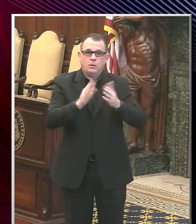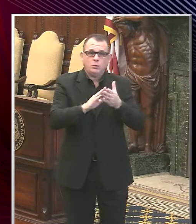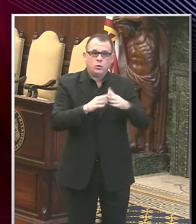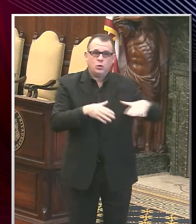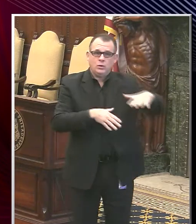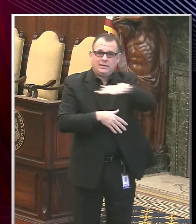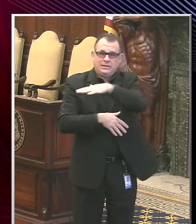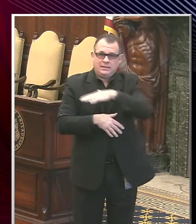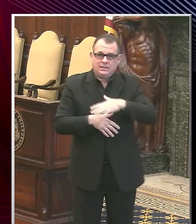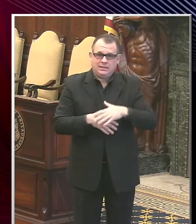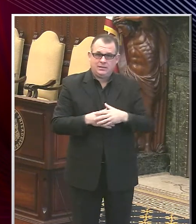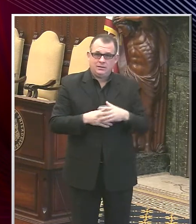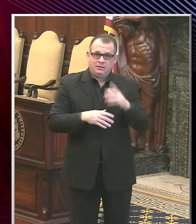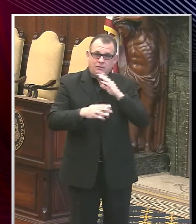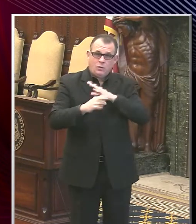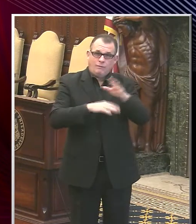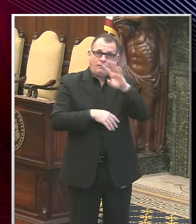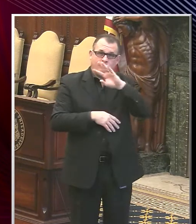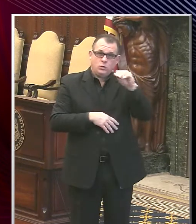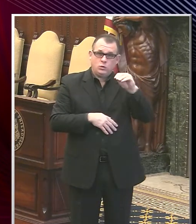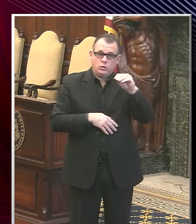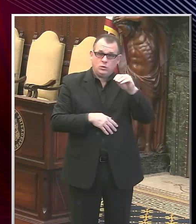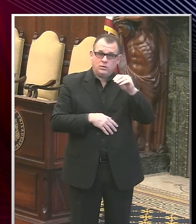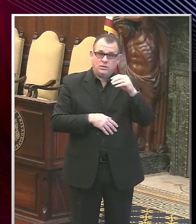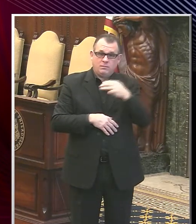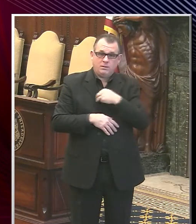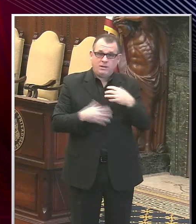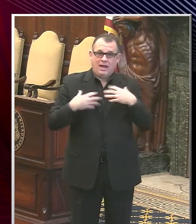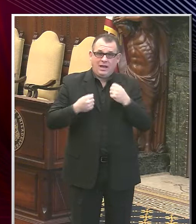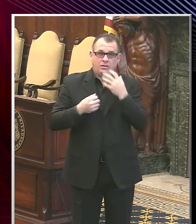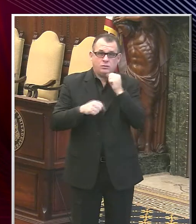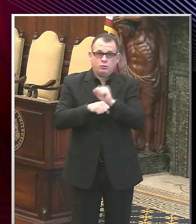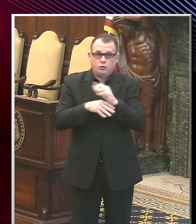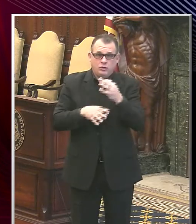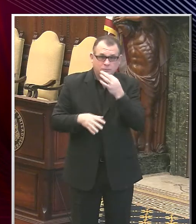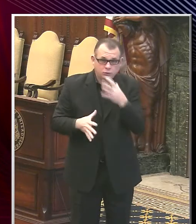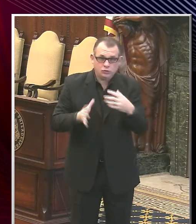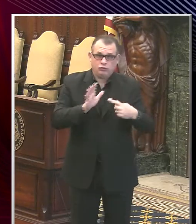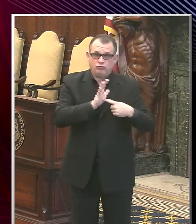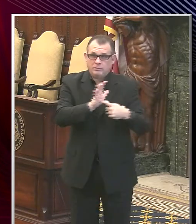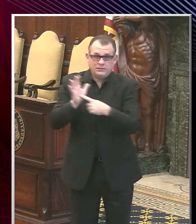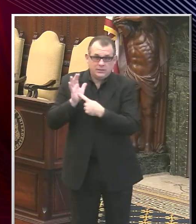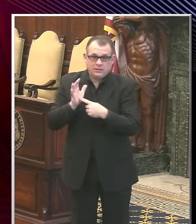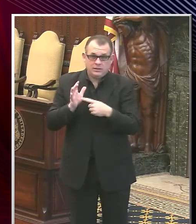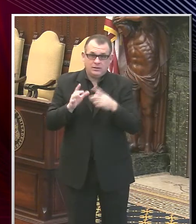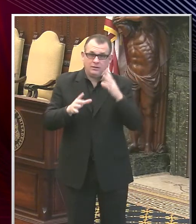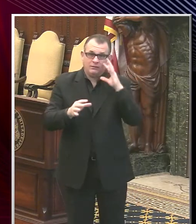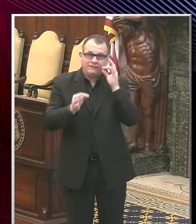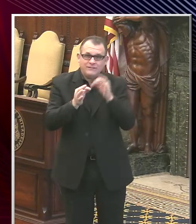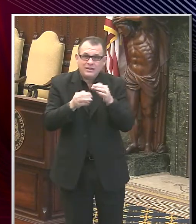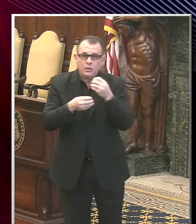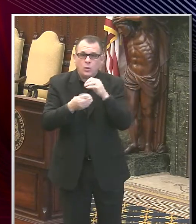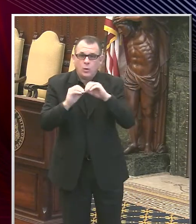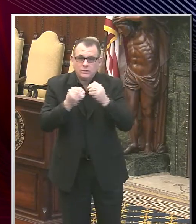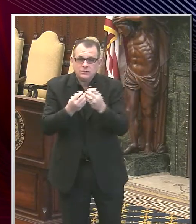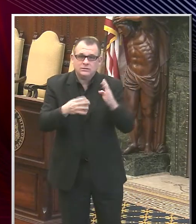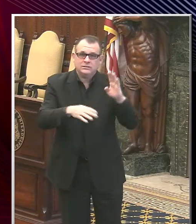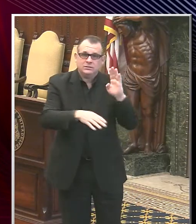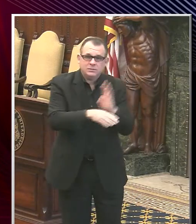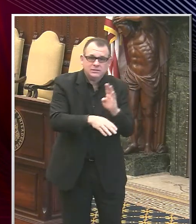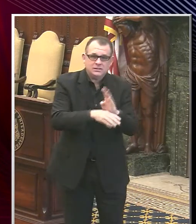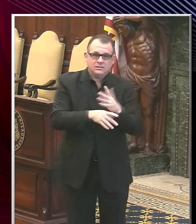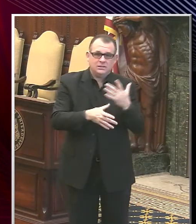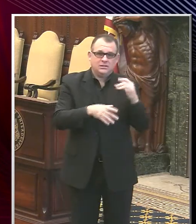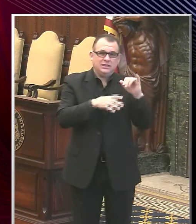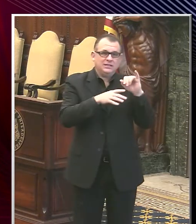That Vaccine Advisory Committee has more than 40 members, include healthcare experts, representatives of faith-based organizations,